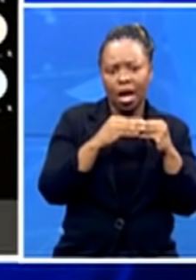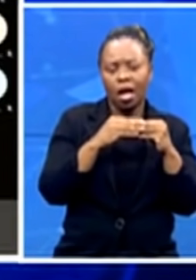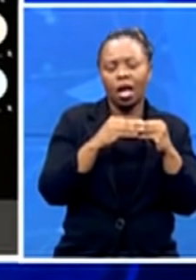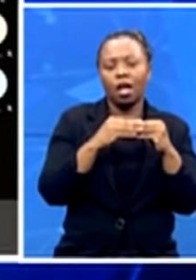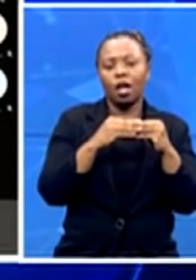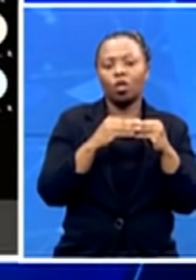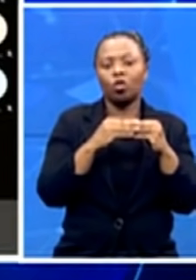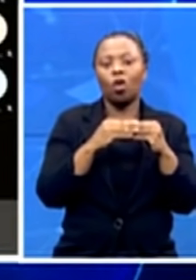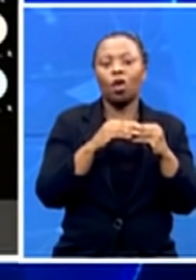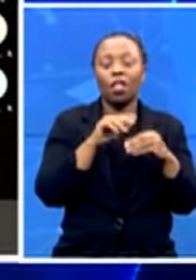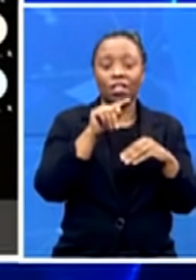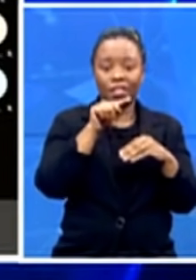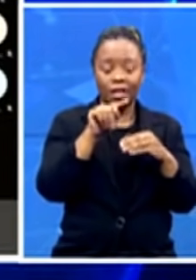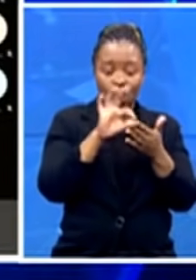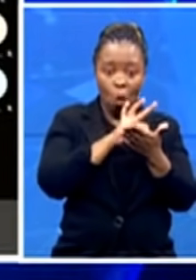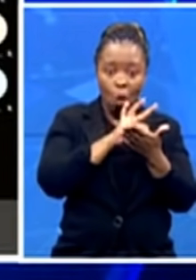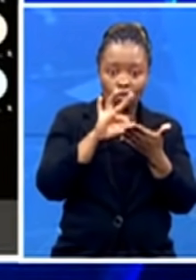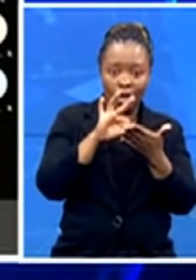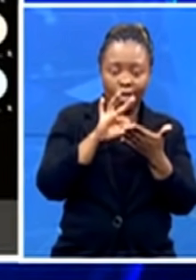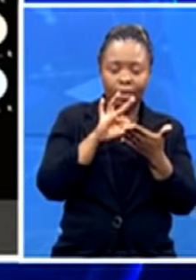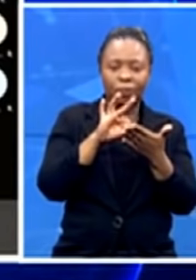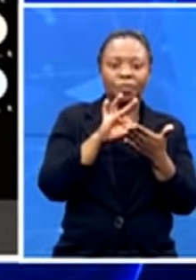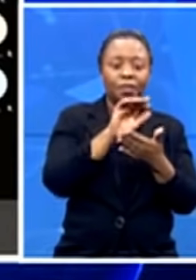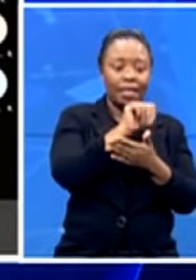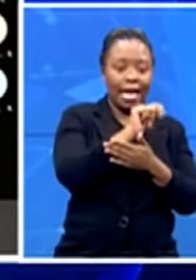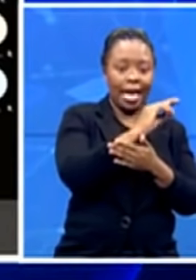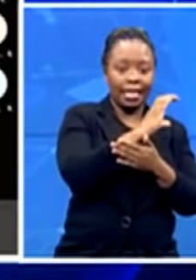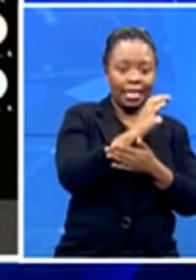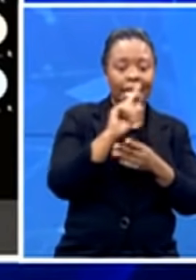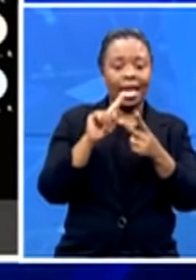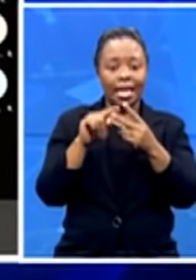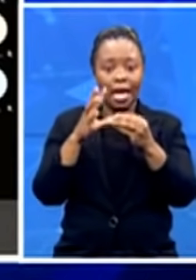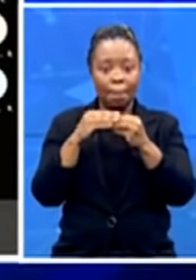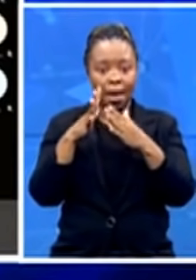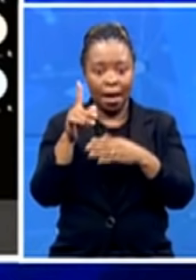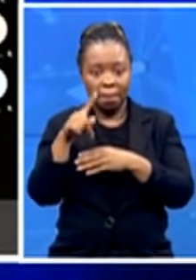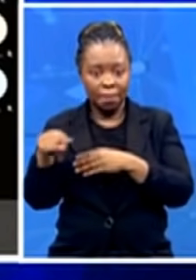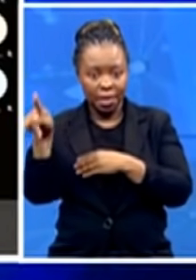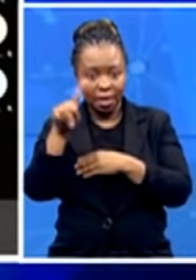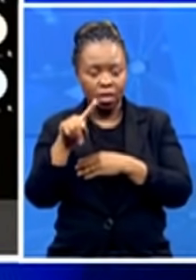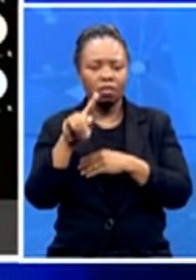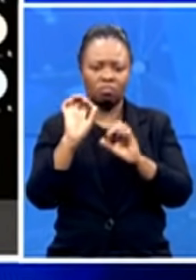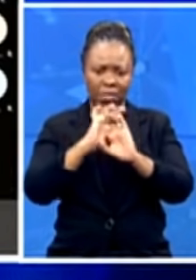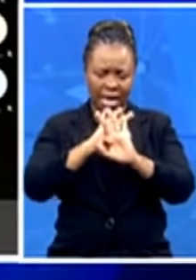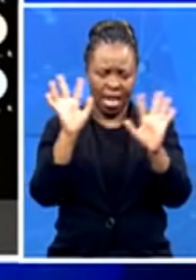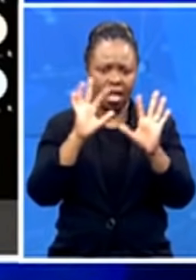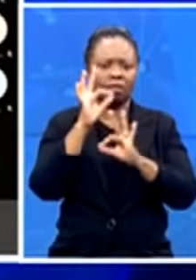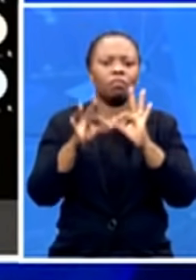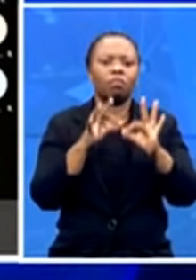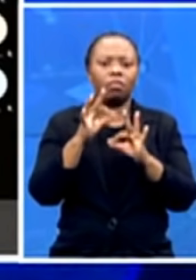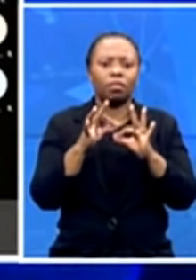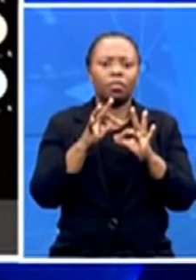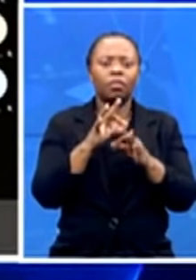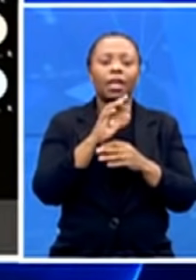the ANC and its members clearly contemplated that the ANC would give effect to and regulate how